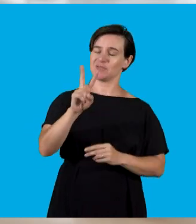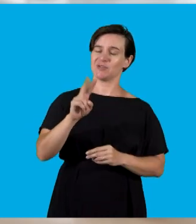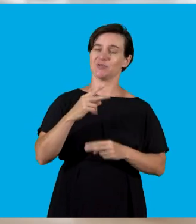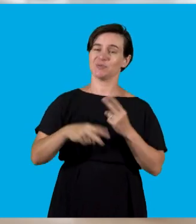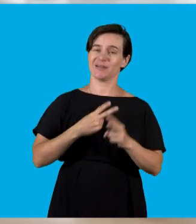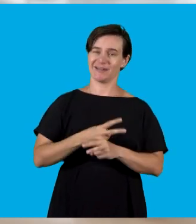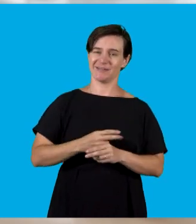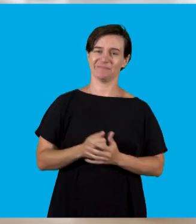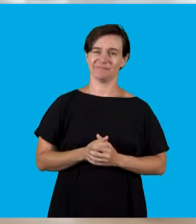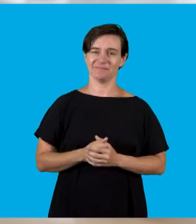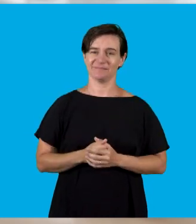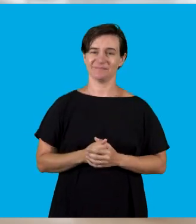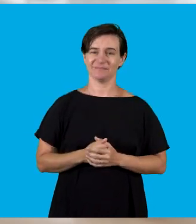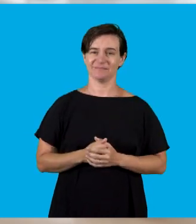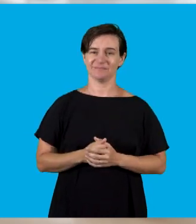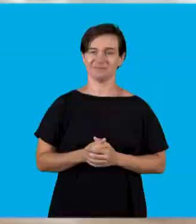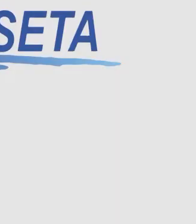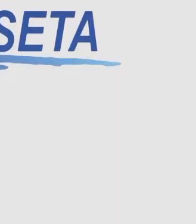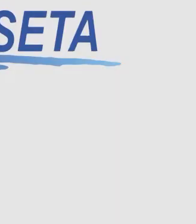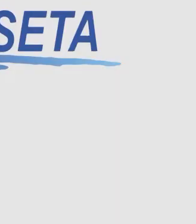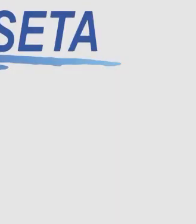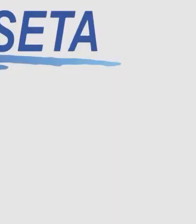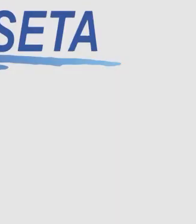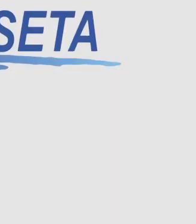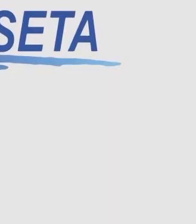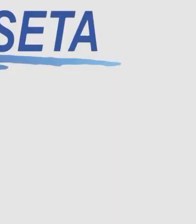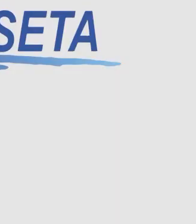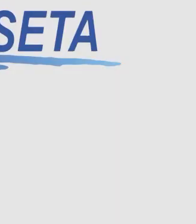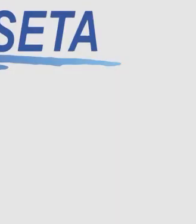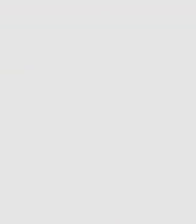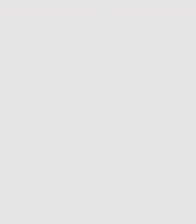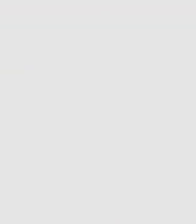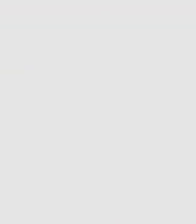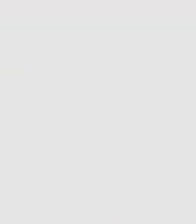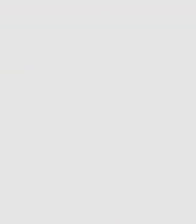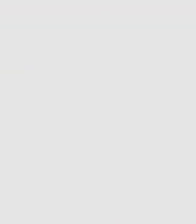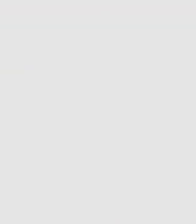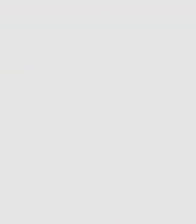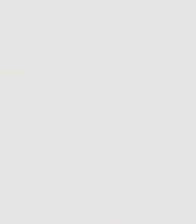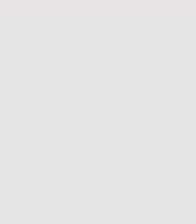better. Hope to see you soon next time.